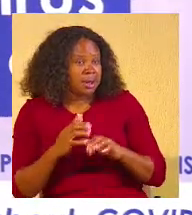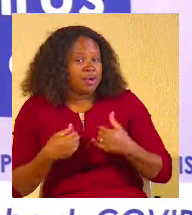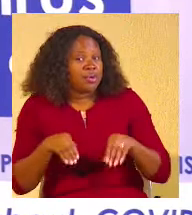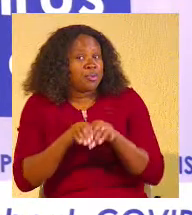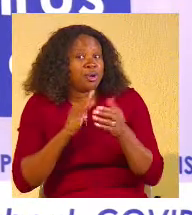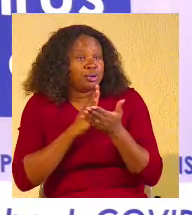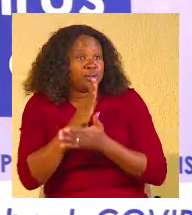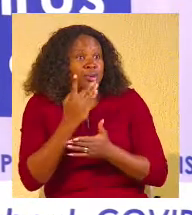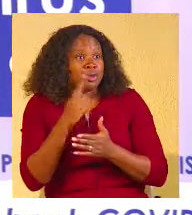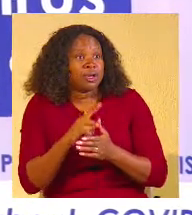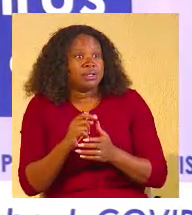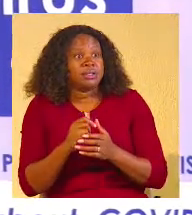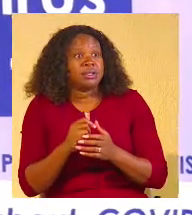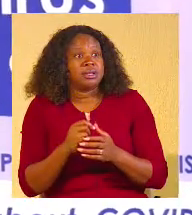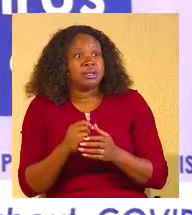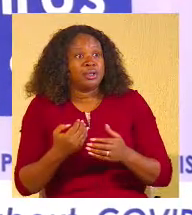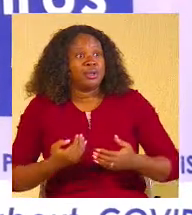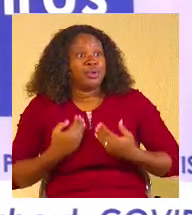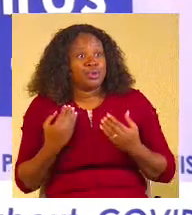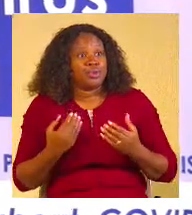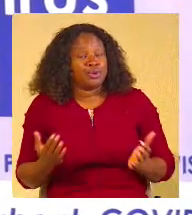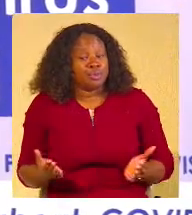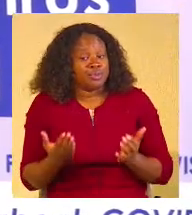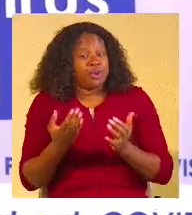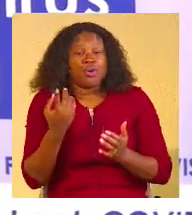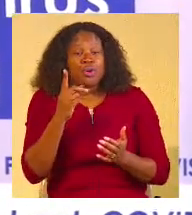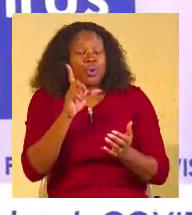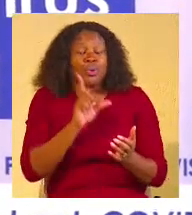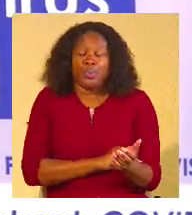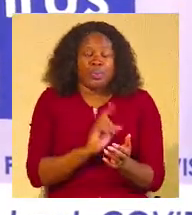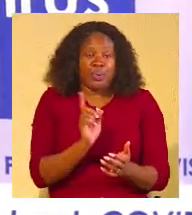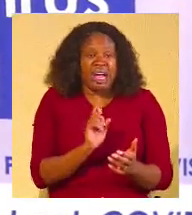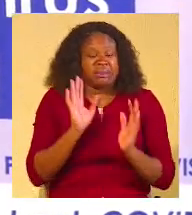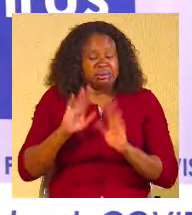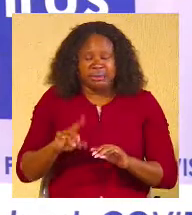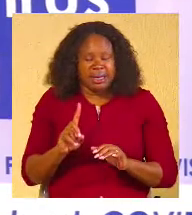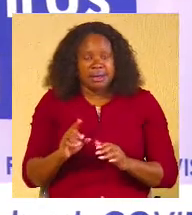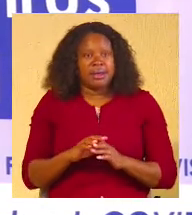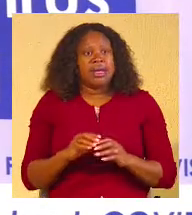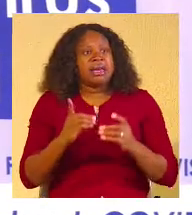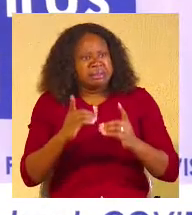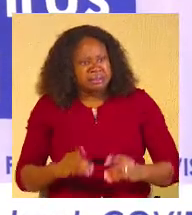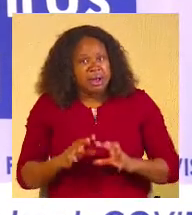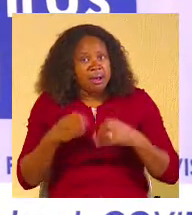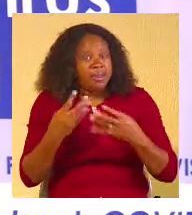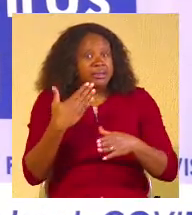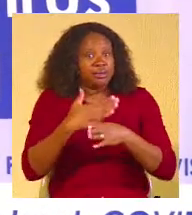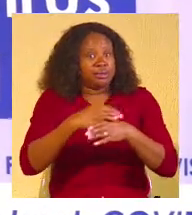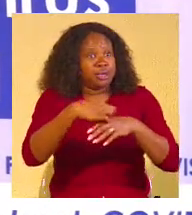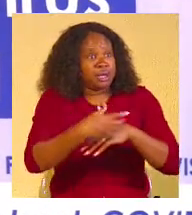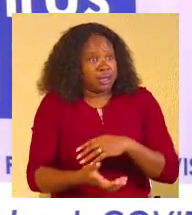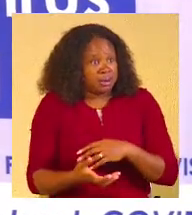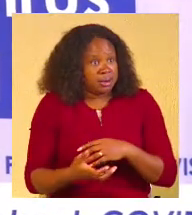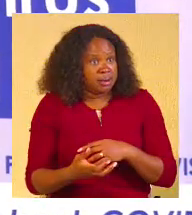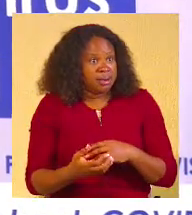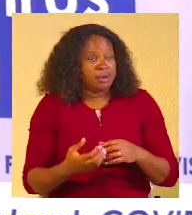that this part of youth is motivated not to give up? Secondly, according to the database, how many jobs have been lost